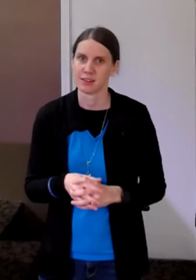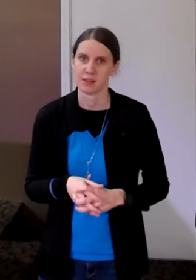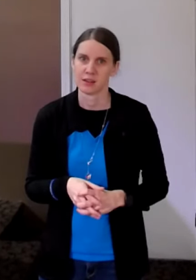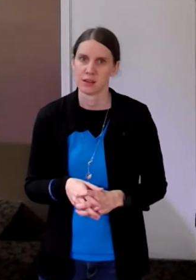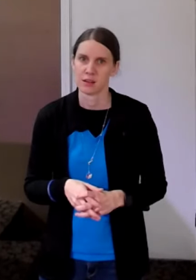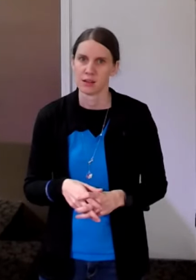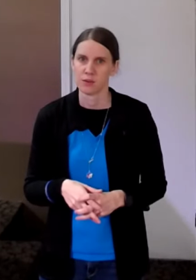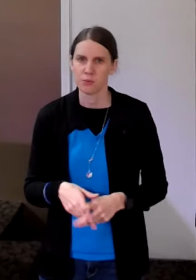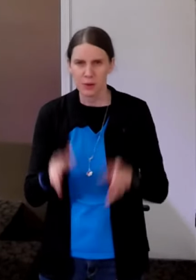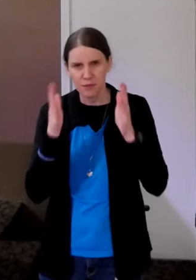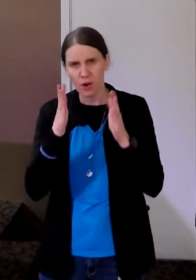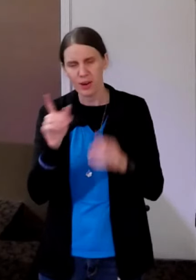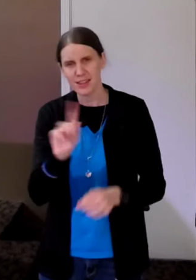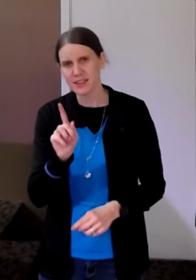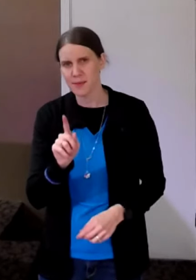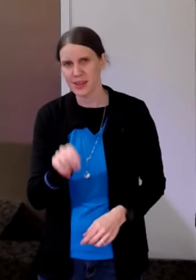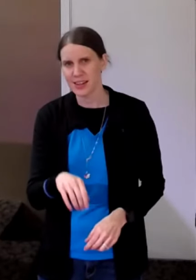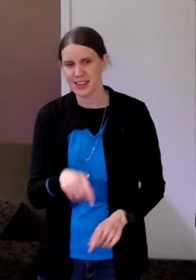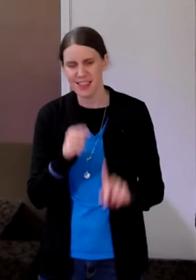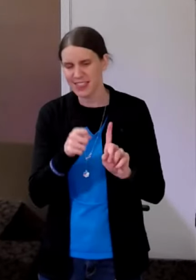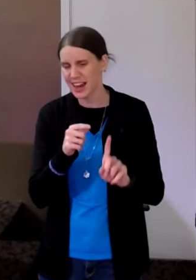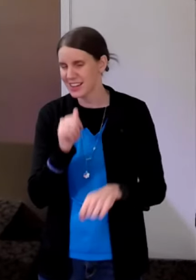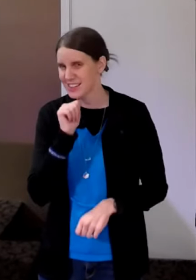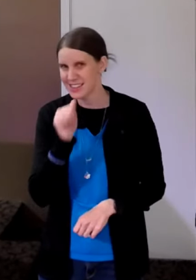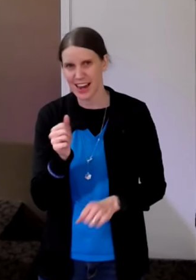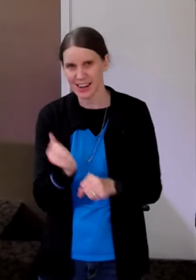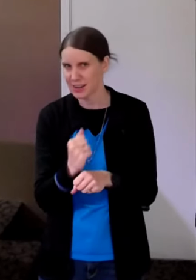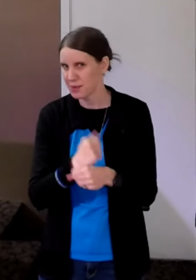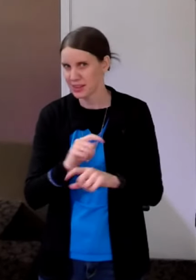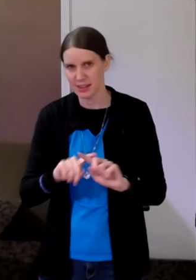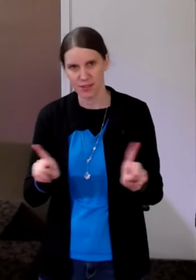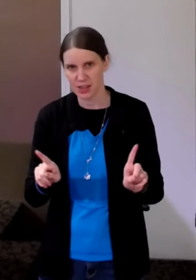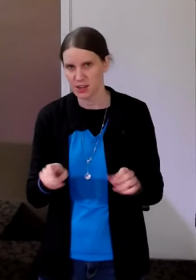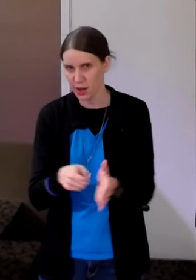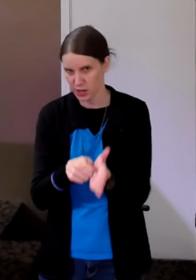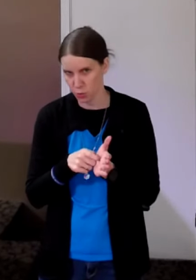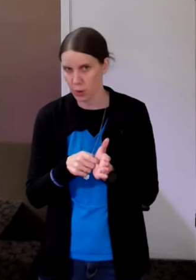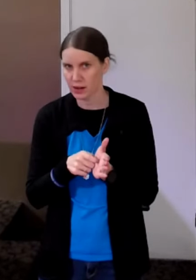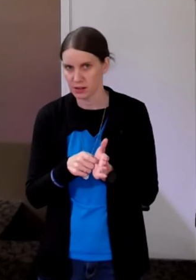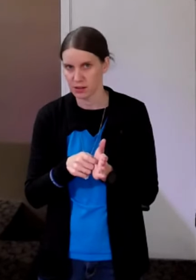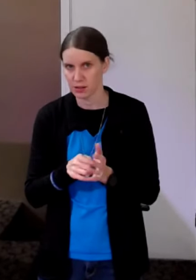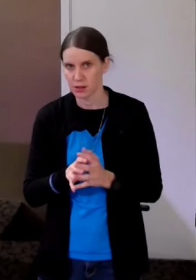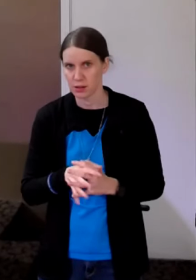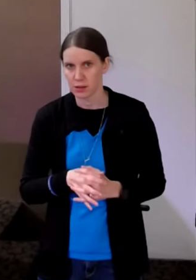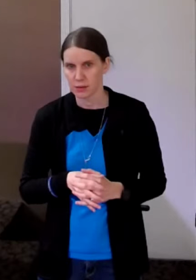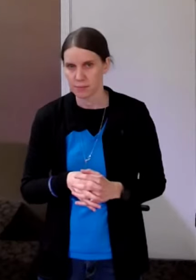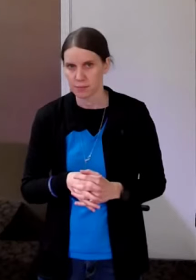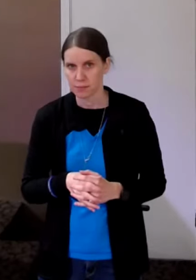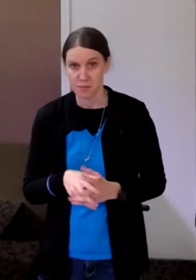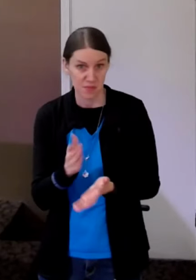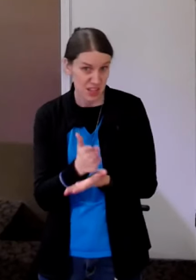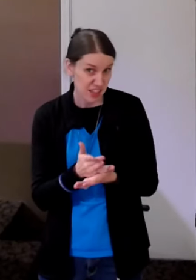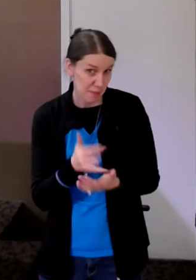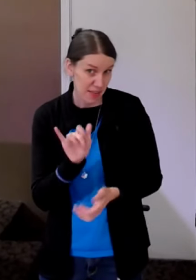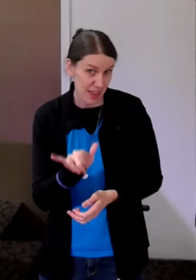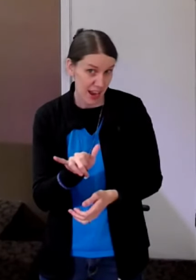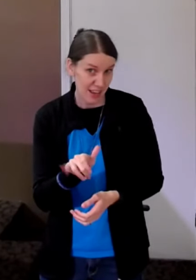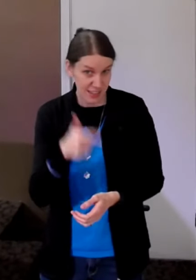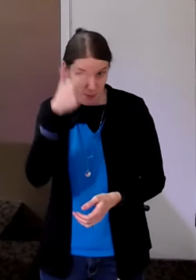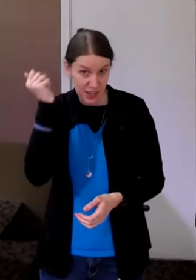on something that is not going to make the difference that needs to be made. And part of that is